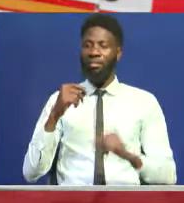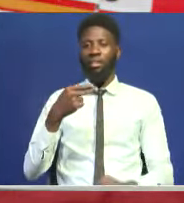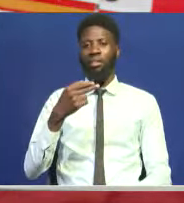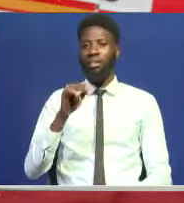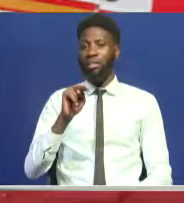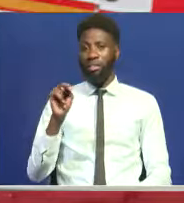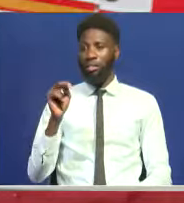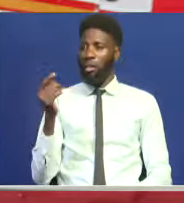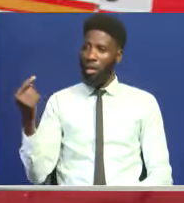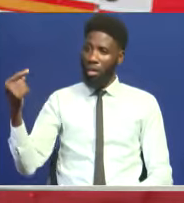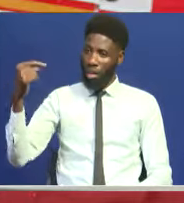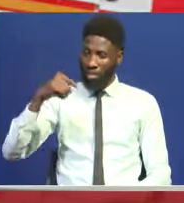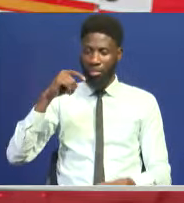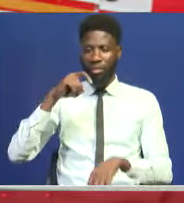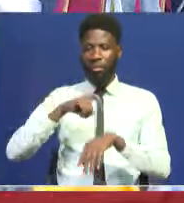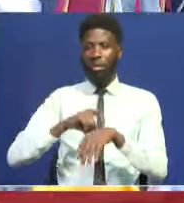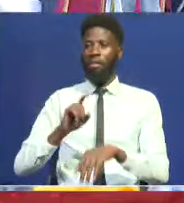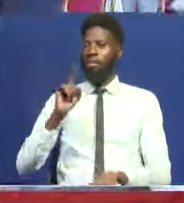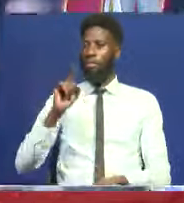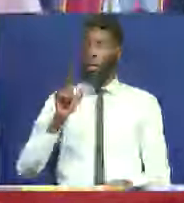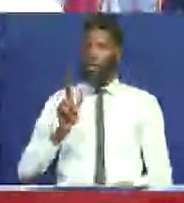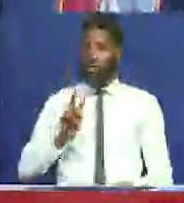of the First Lady.